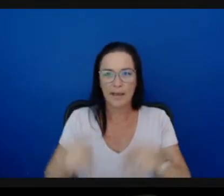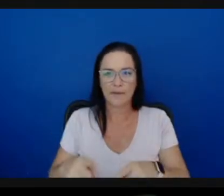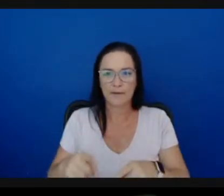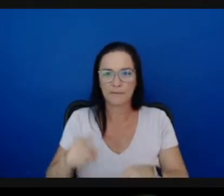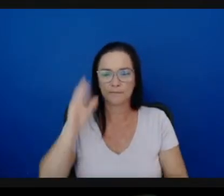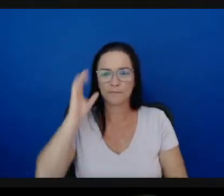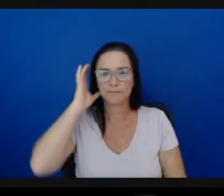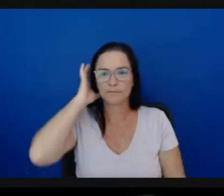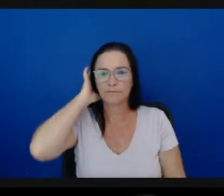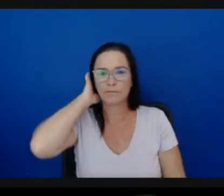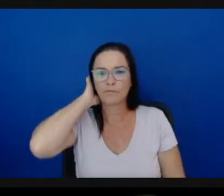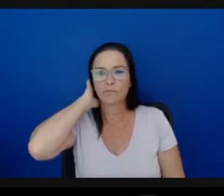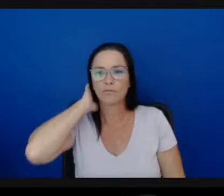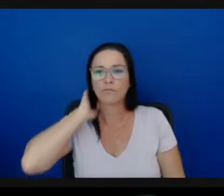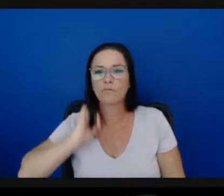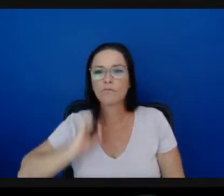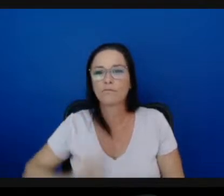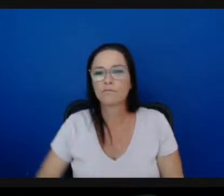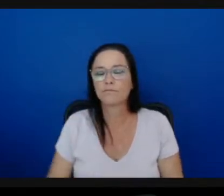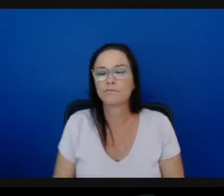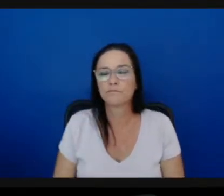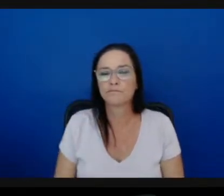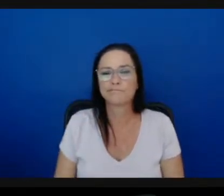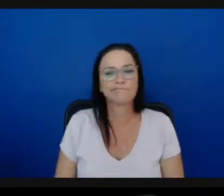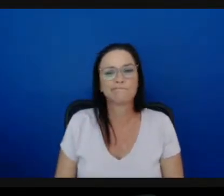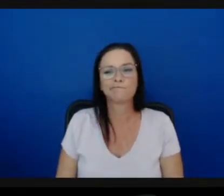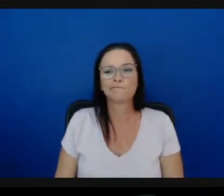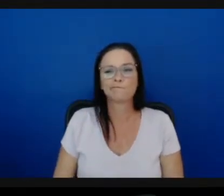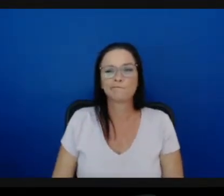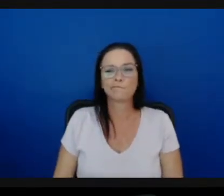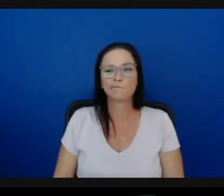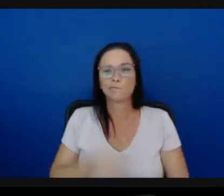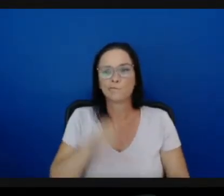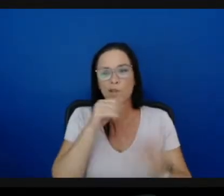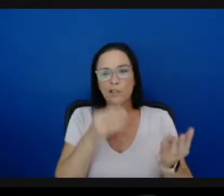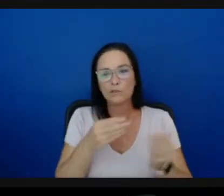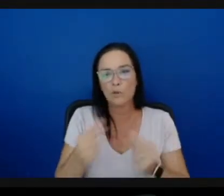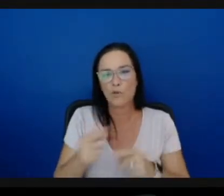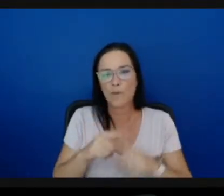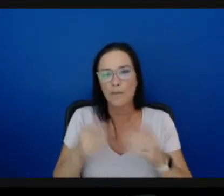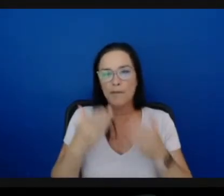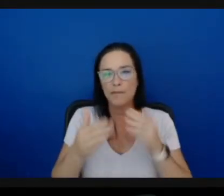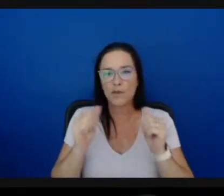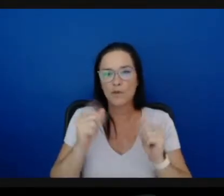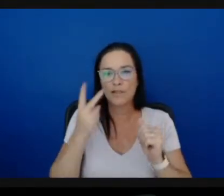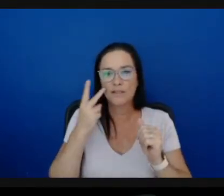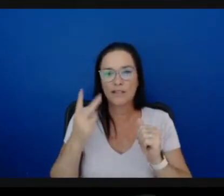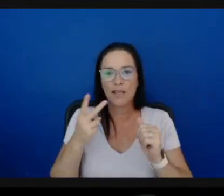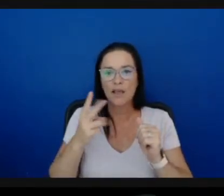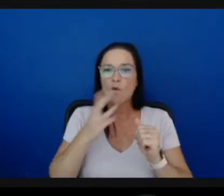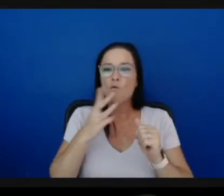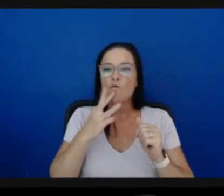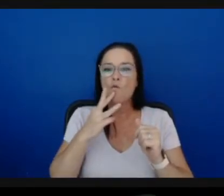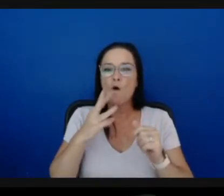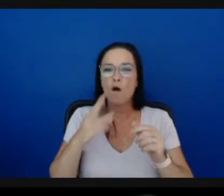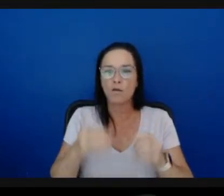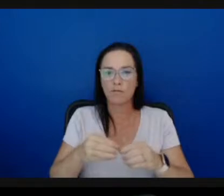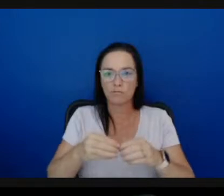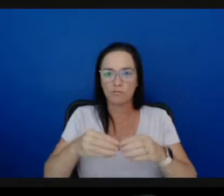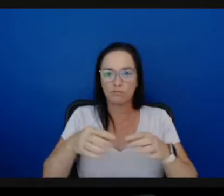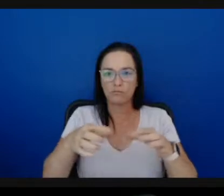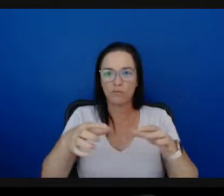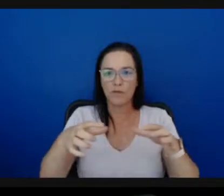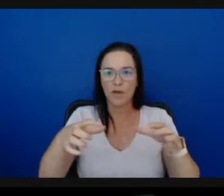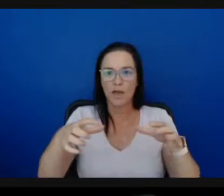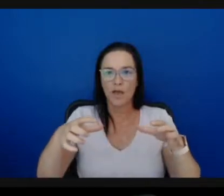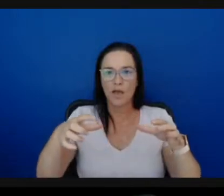reason, X is hanging on me today, but maybe you can see this well enough. There's a water lake coming up, and here comes